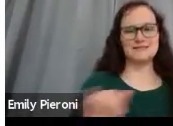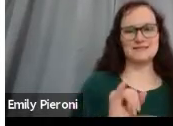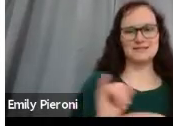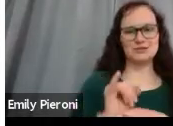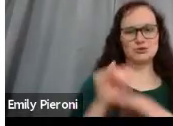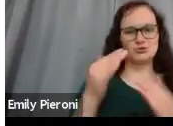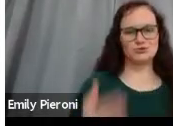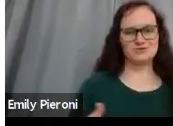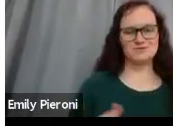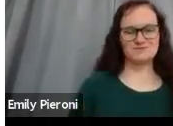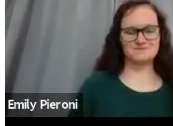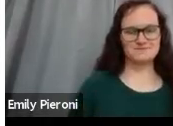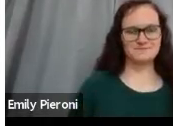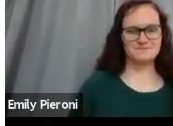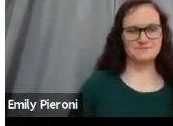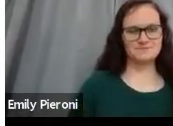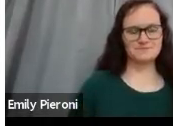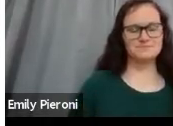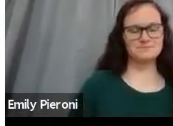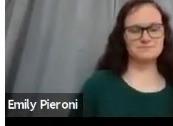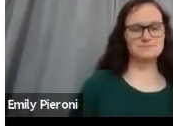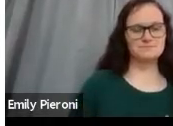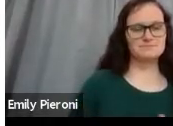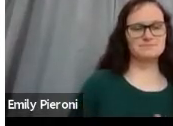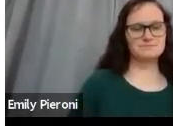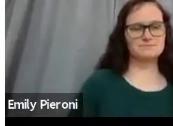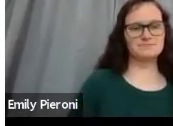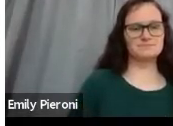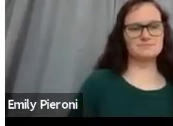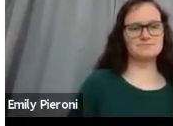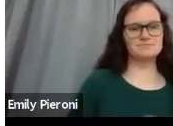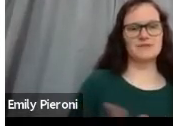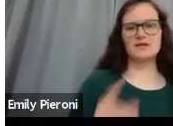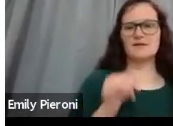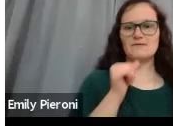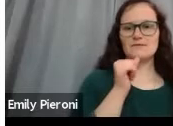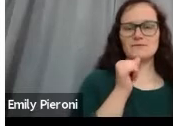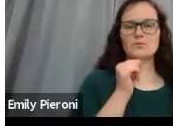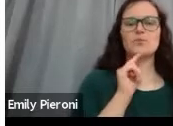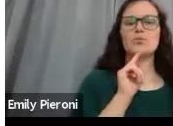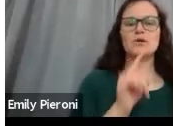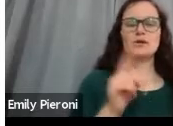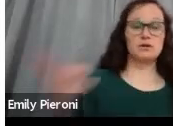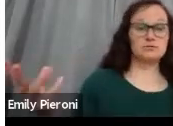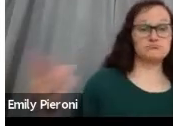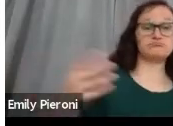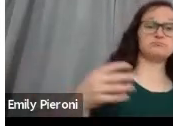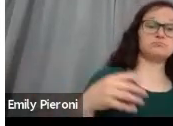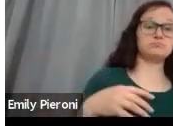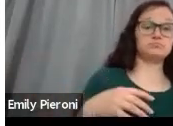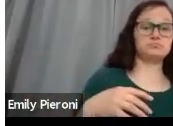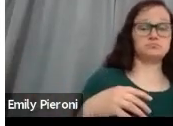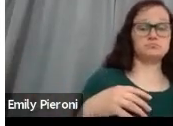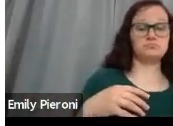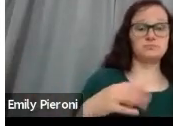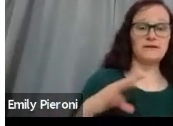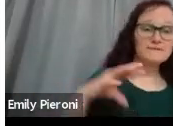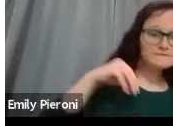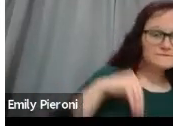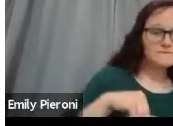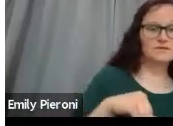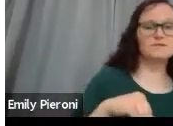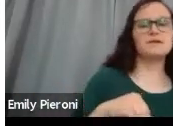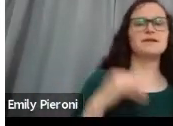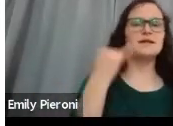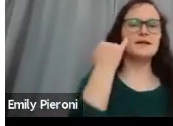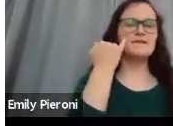have made lots of contributions to this study. I just have to end with that. And for any students that are listening to this presentation